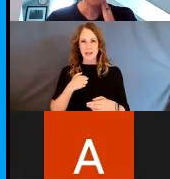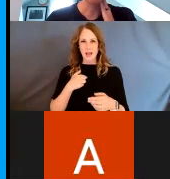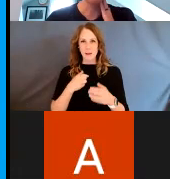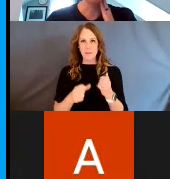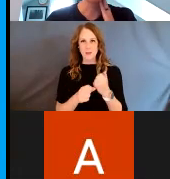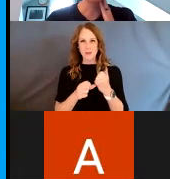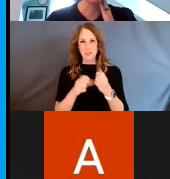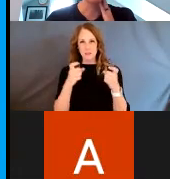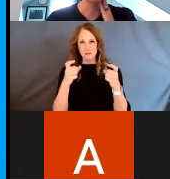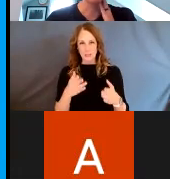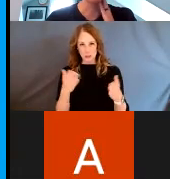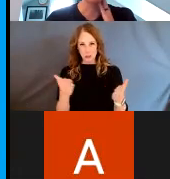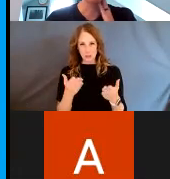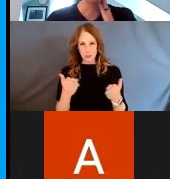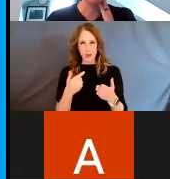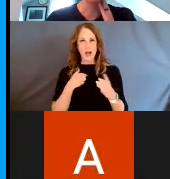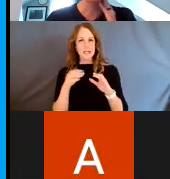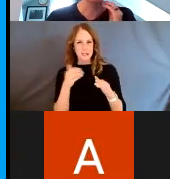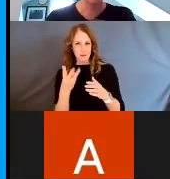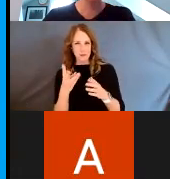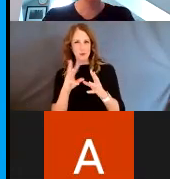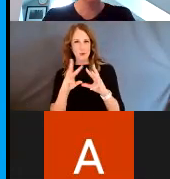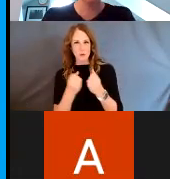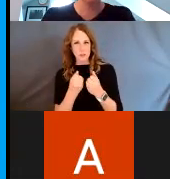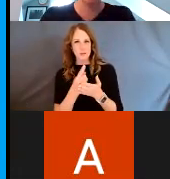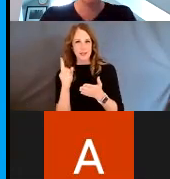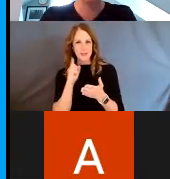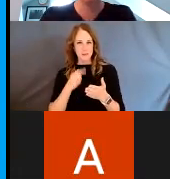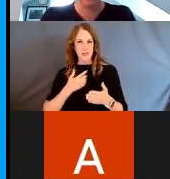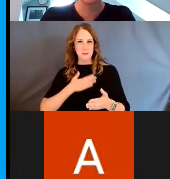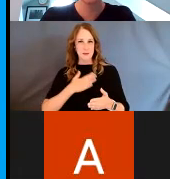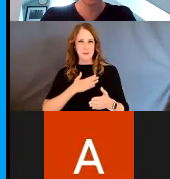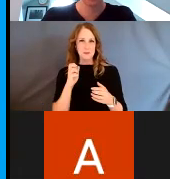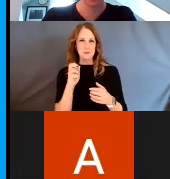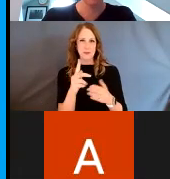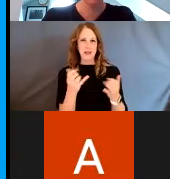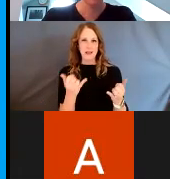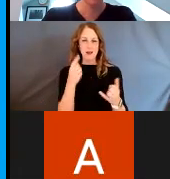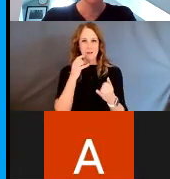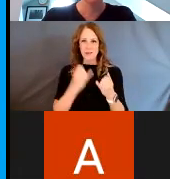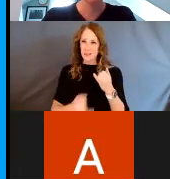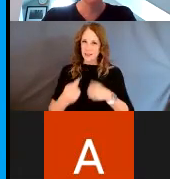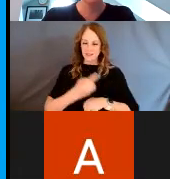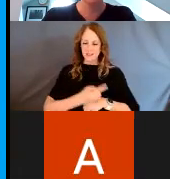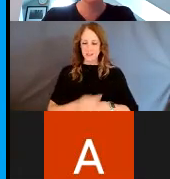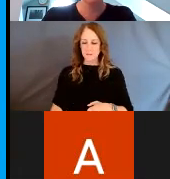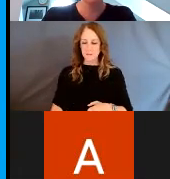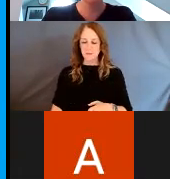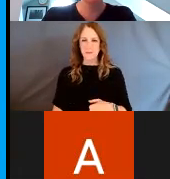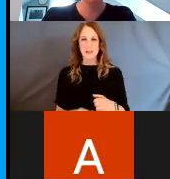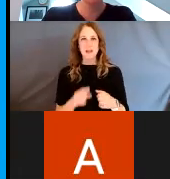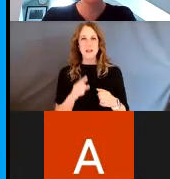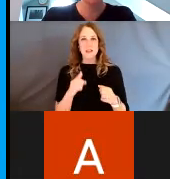couple of the workshops last week, so I'm glad to be back for our last workshop. You have made